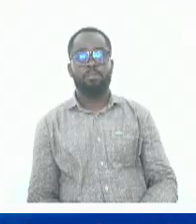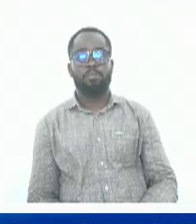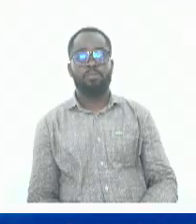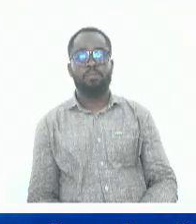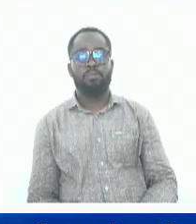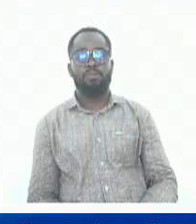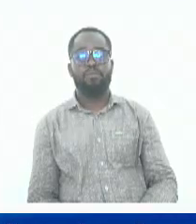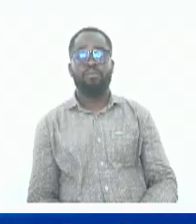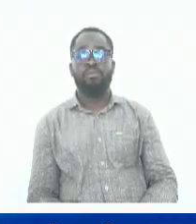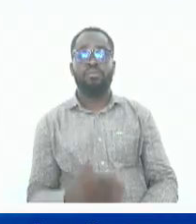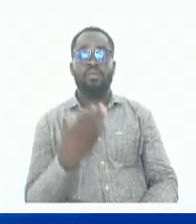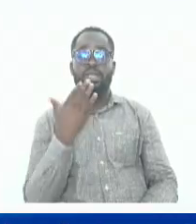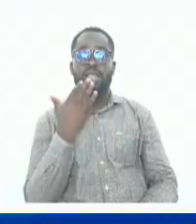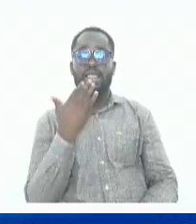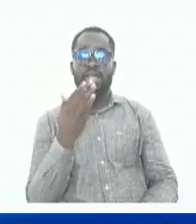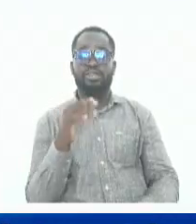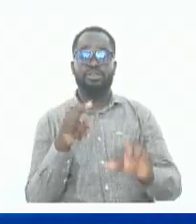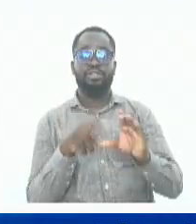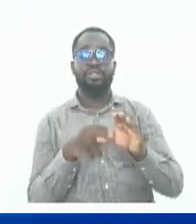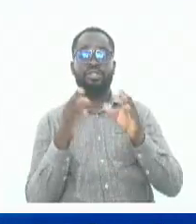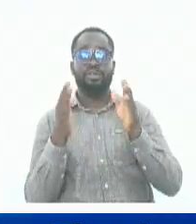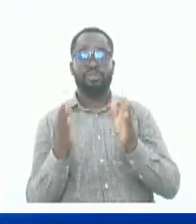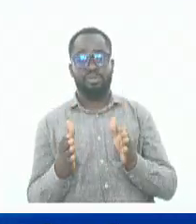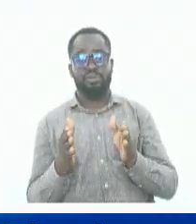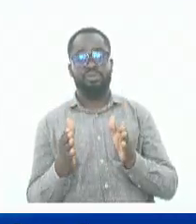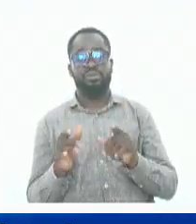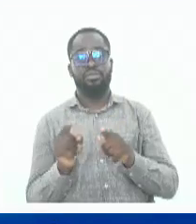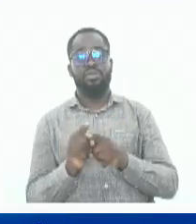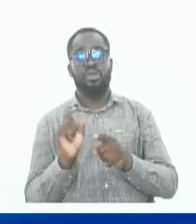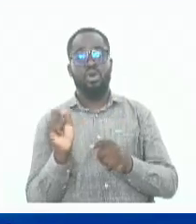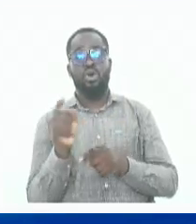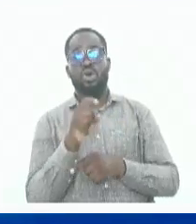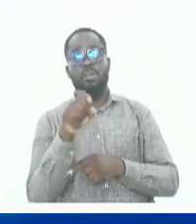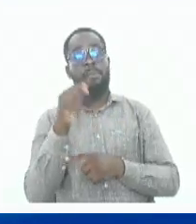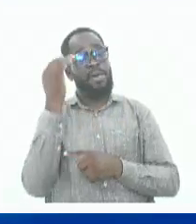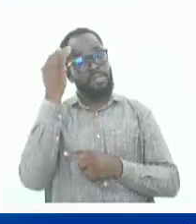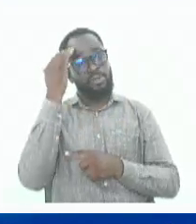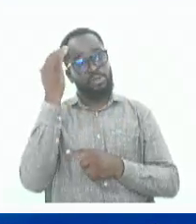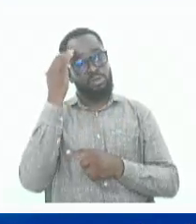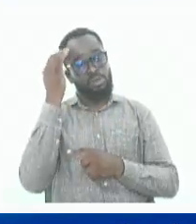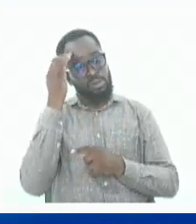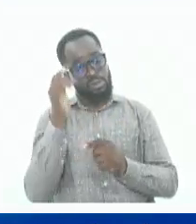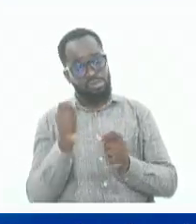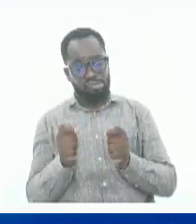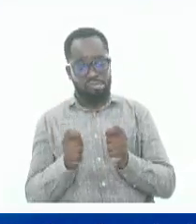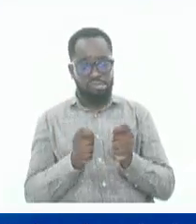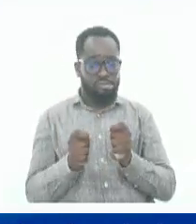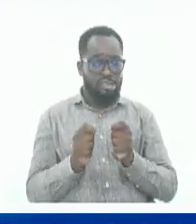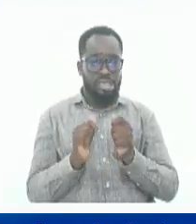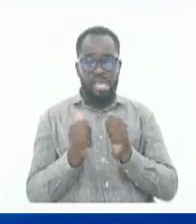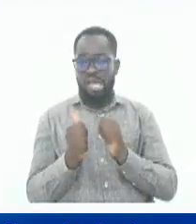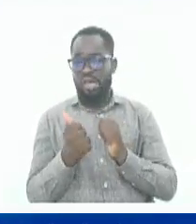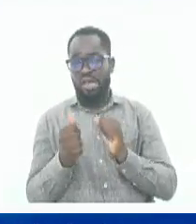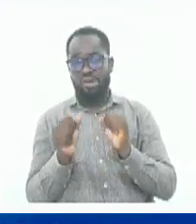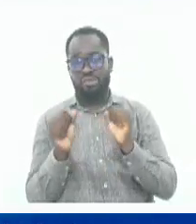All right. Thank you, Mr. Chair. So here is everything we need to know to navigate the crucial aspect of